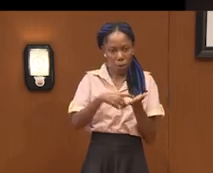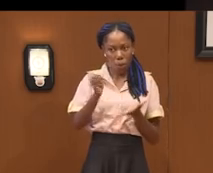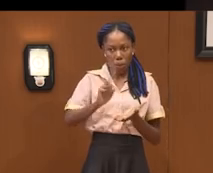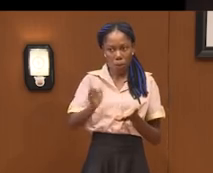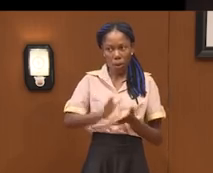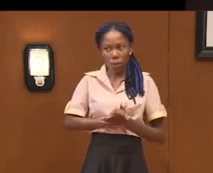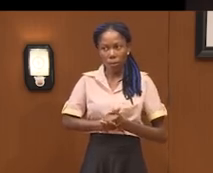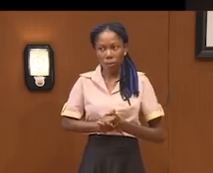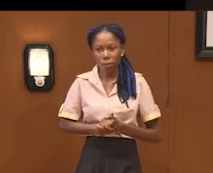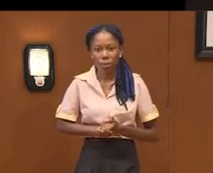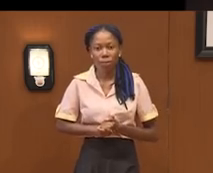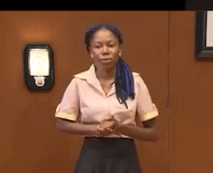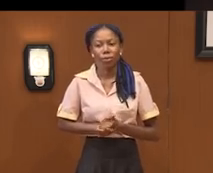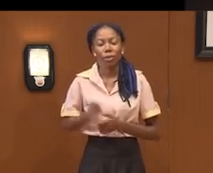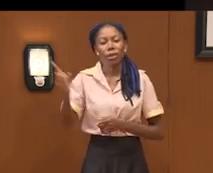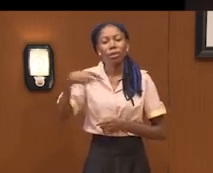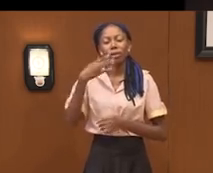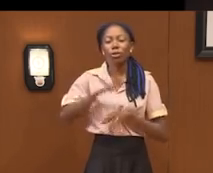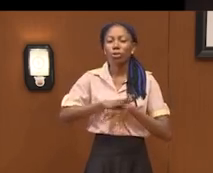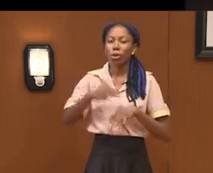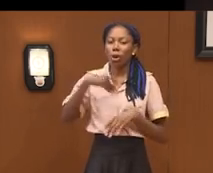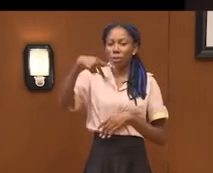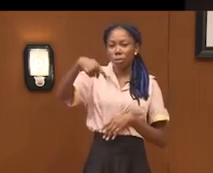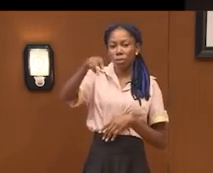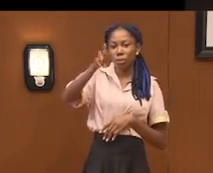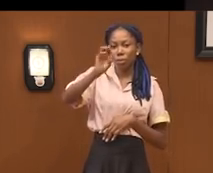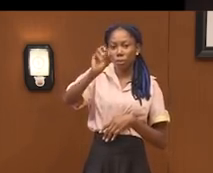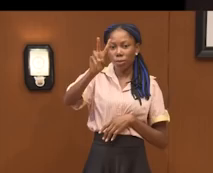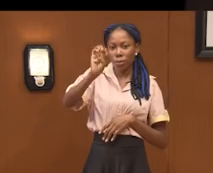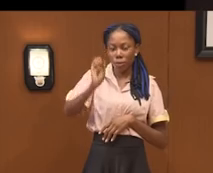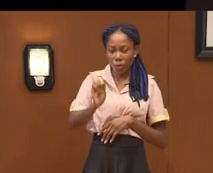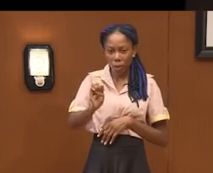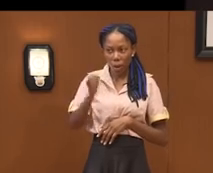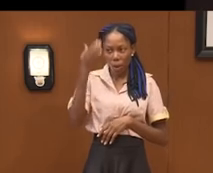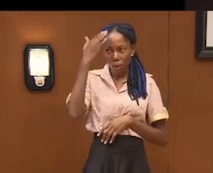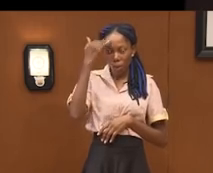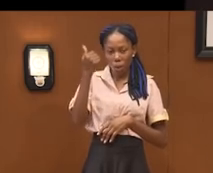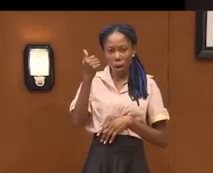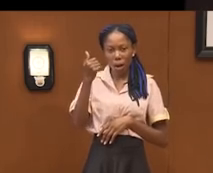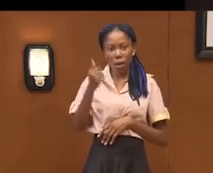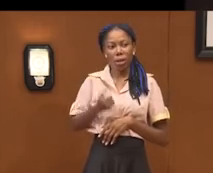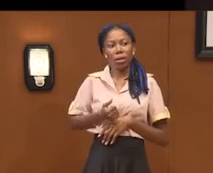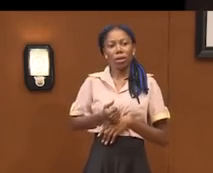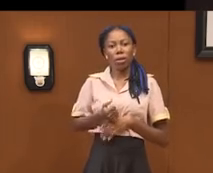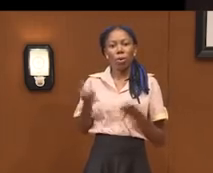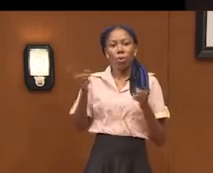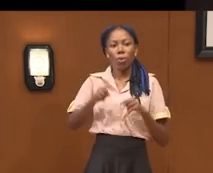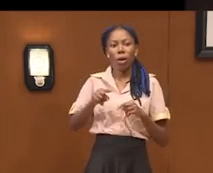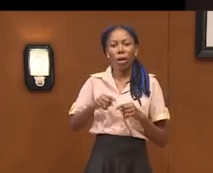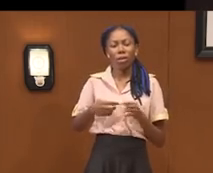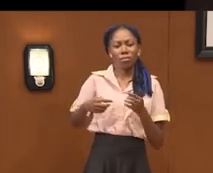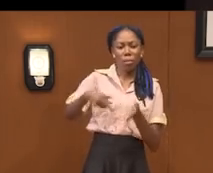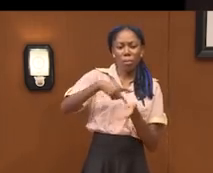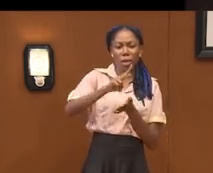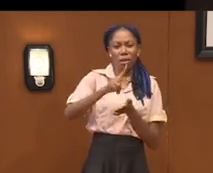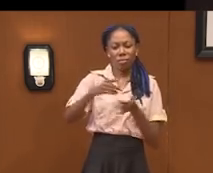Oh, wow. Why I don't have the proof is that the first one I paid, the letter came and cut and carried the wire and go. This, I